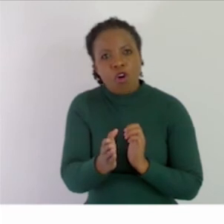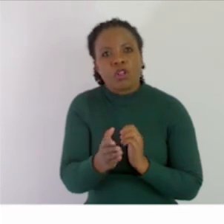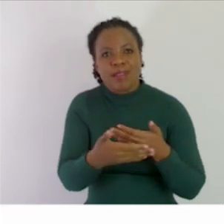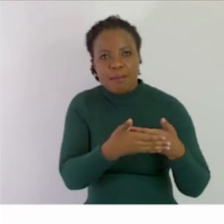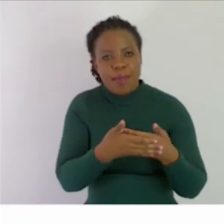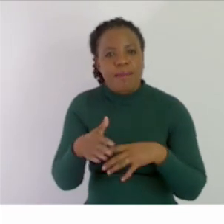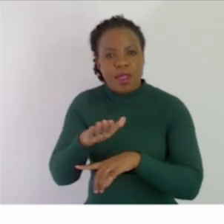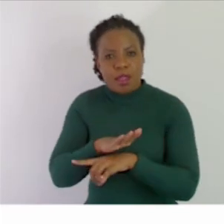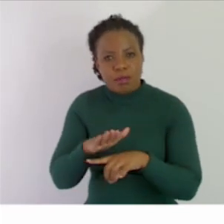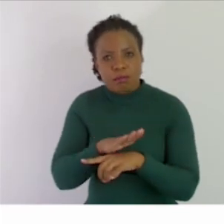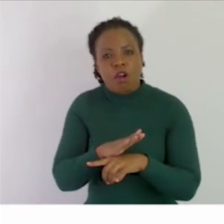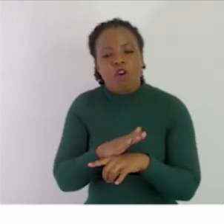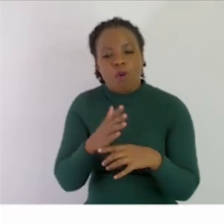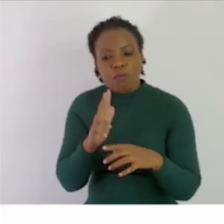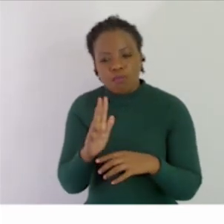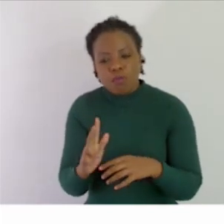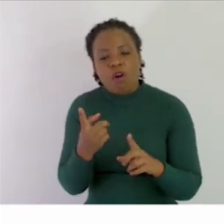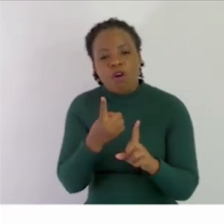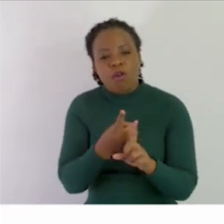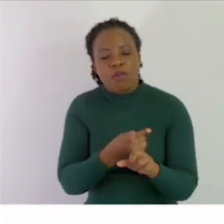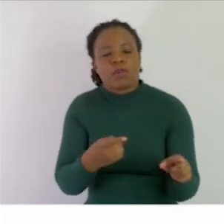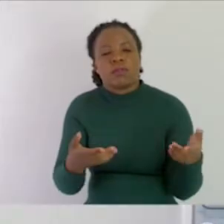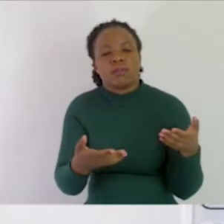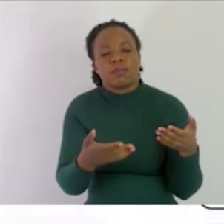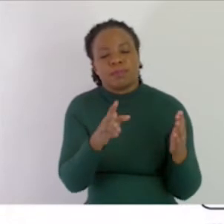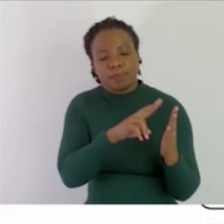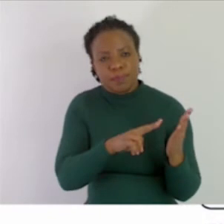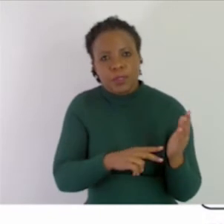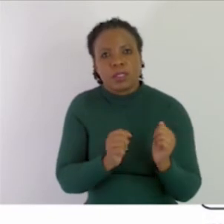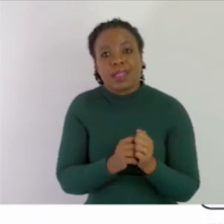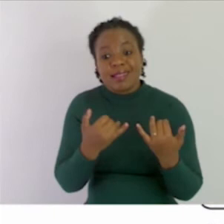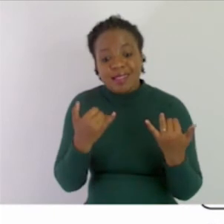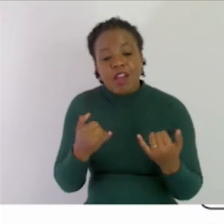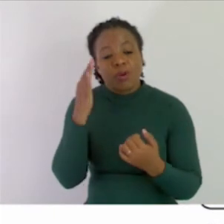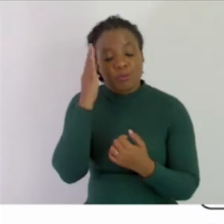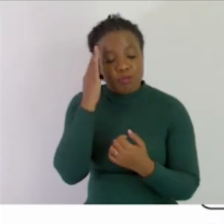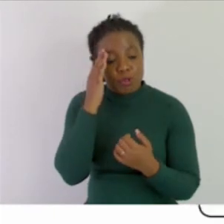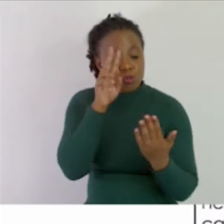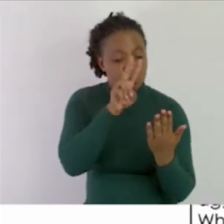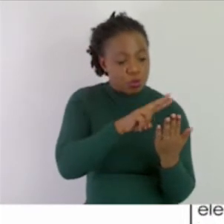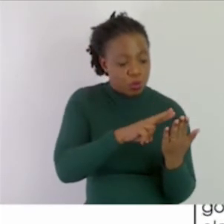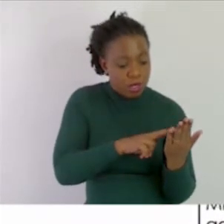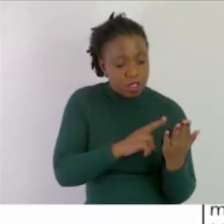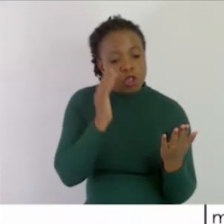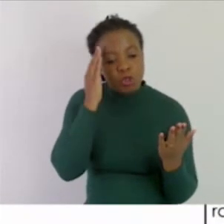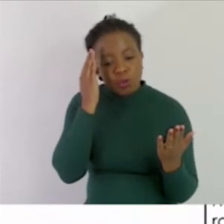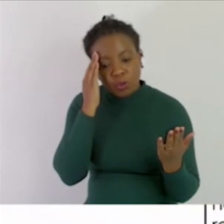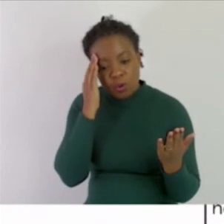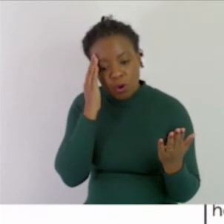know what you have to spot or to look for when you are reading